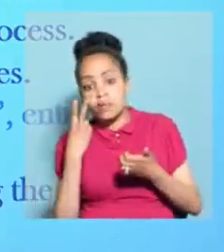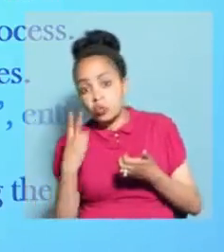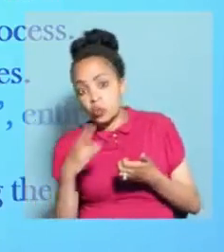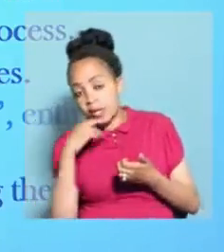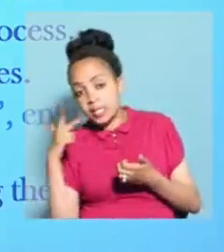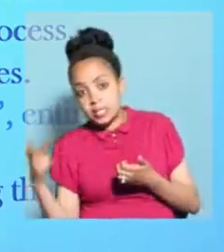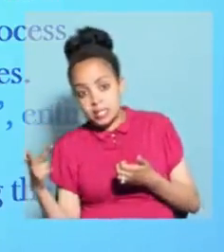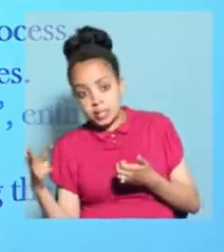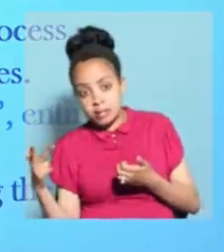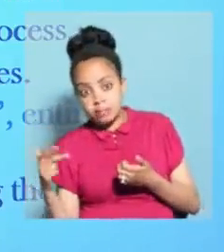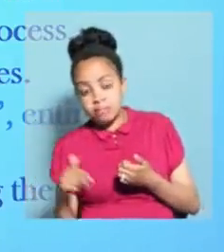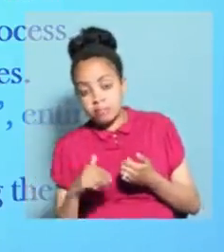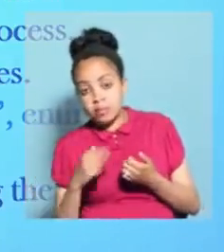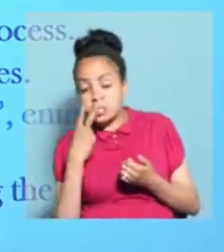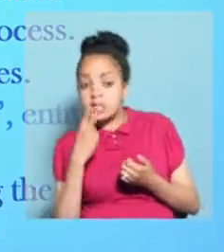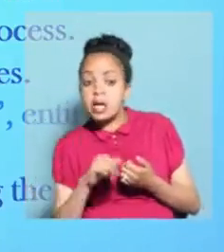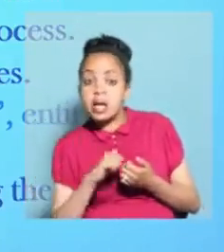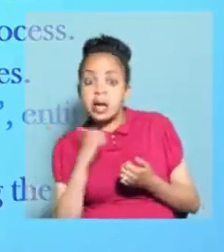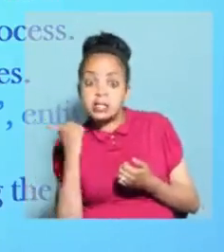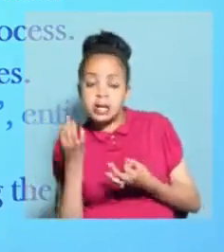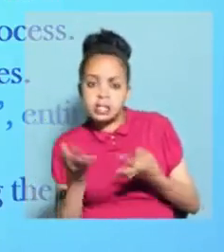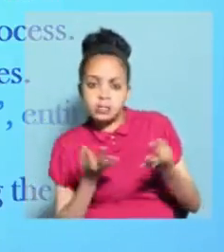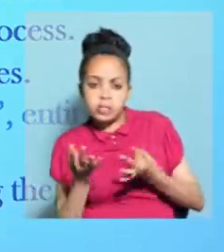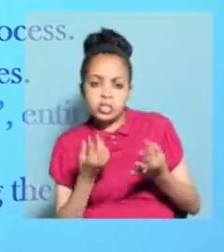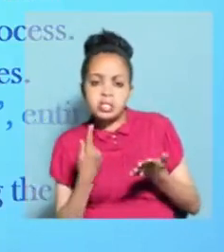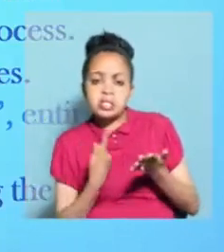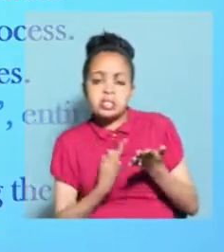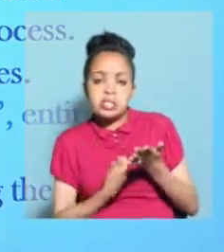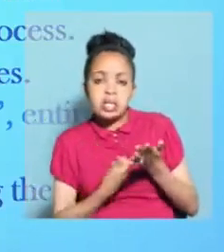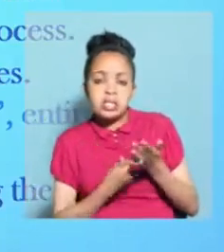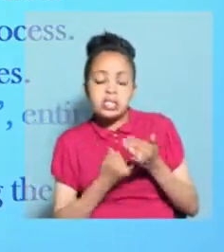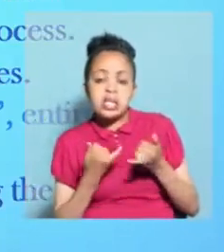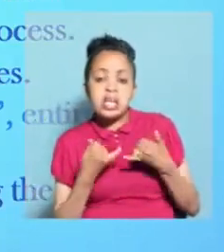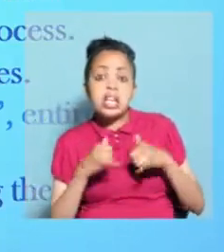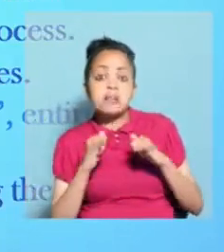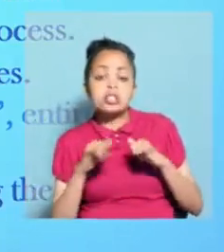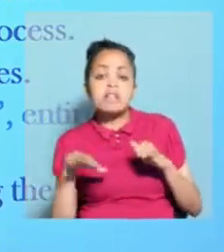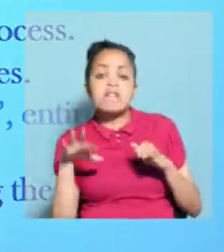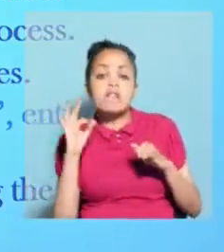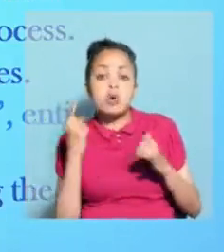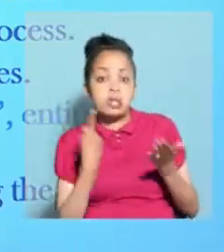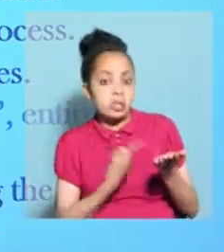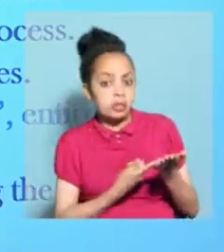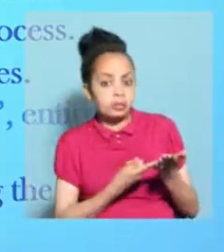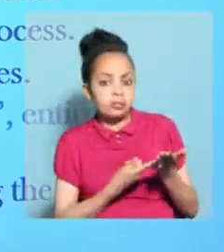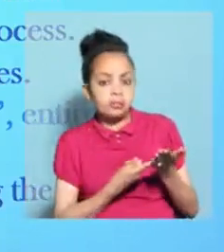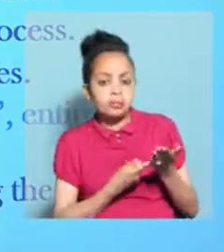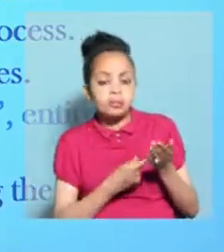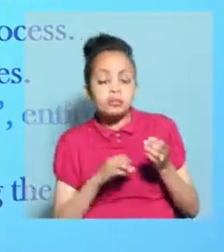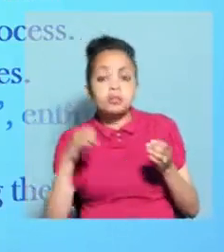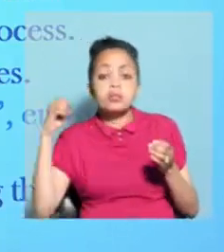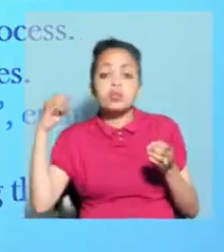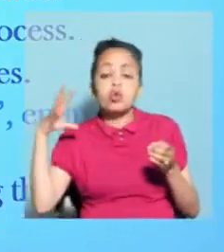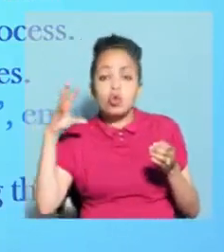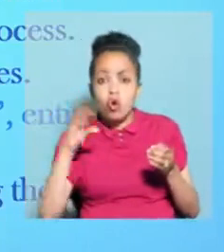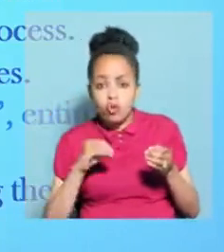3. Let's have an expression here. There is an inhibition can be found here. Of on system